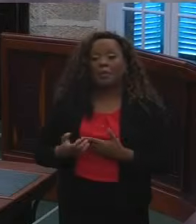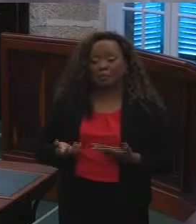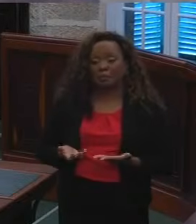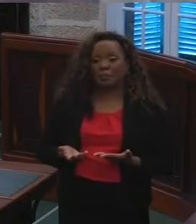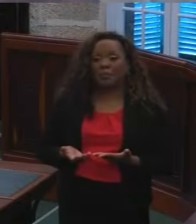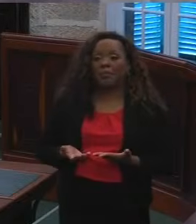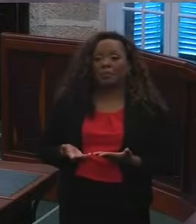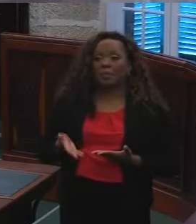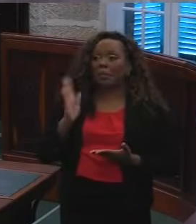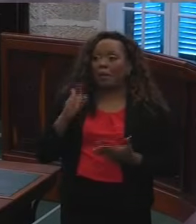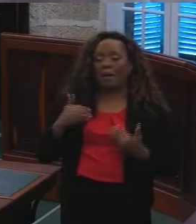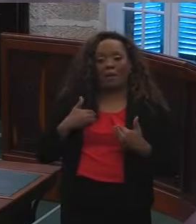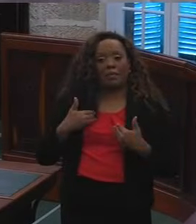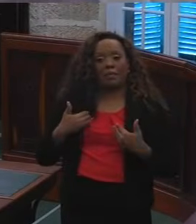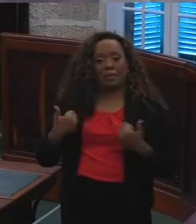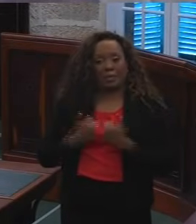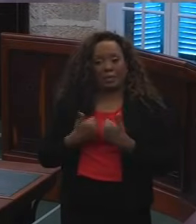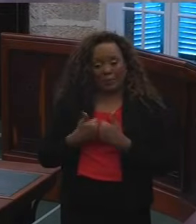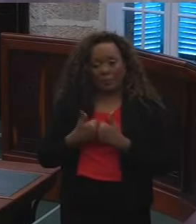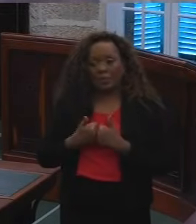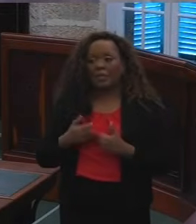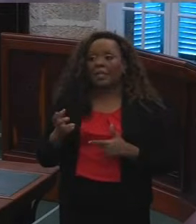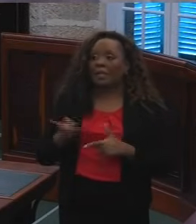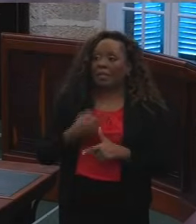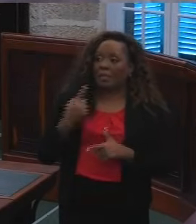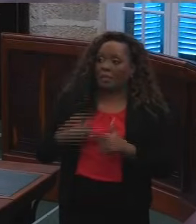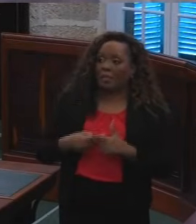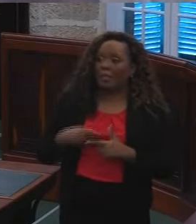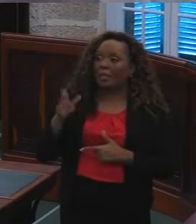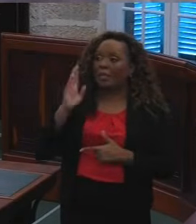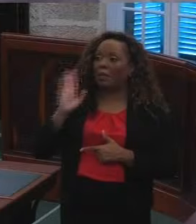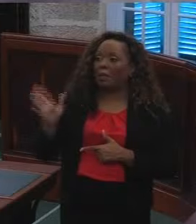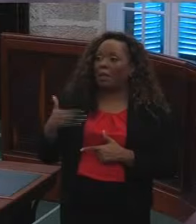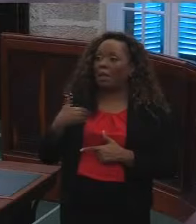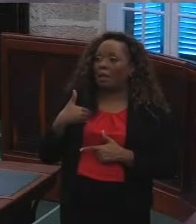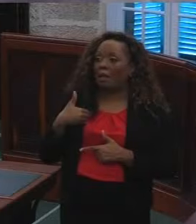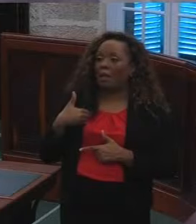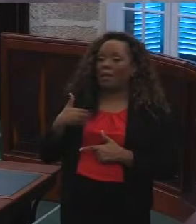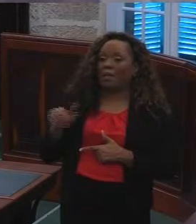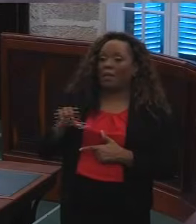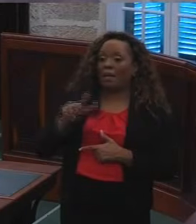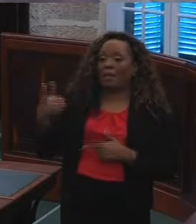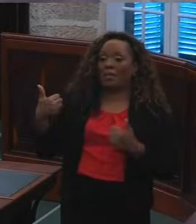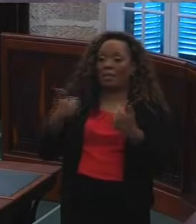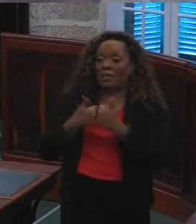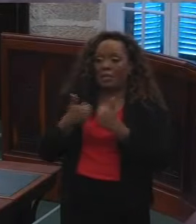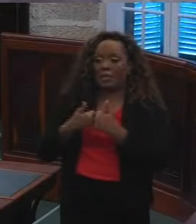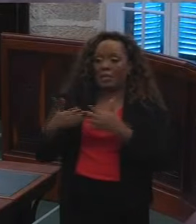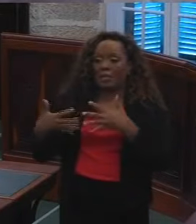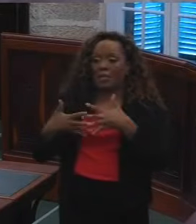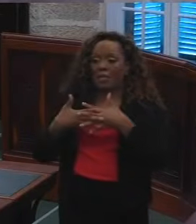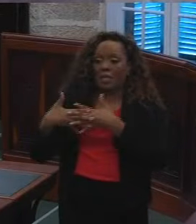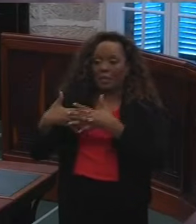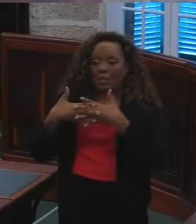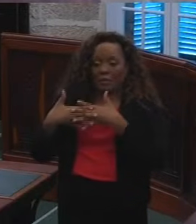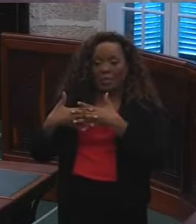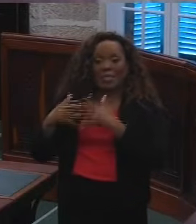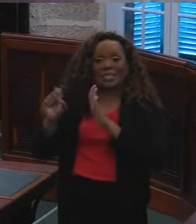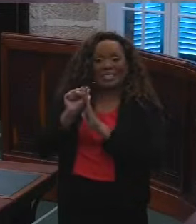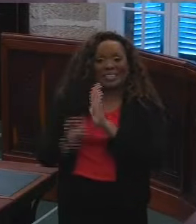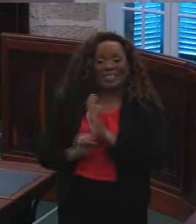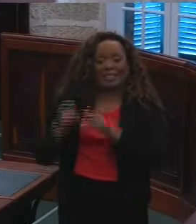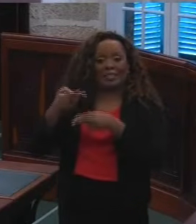the games that are held in Utah, Utah, and